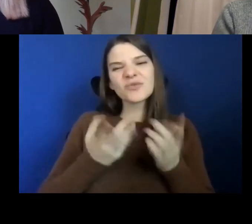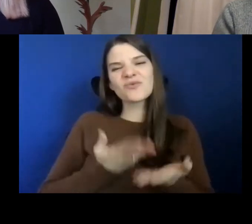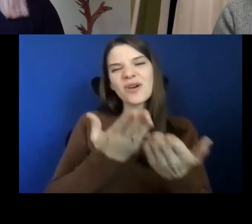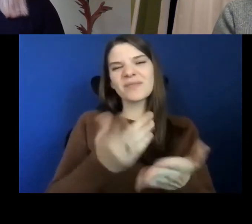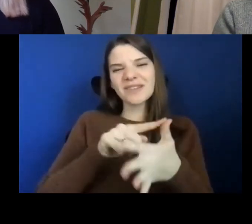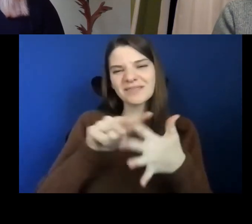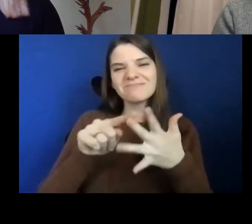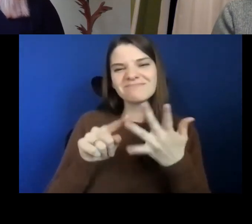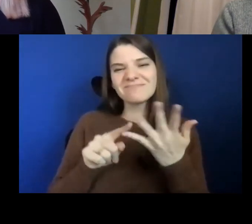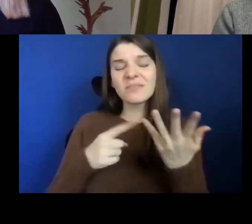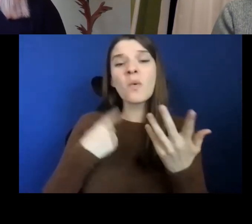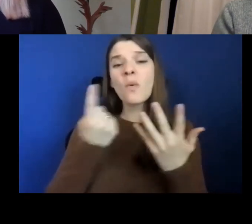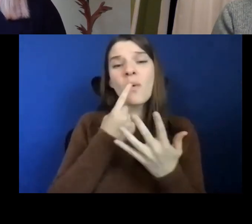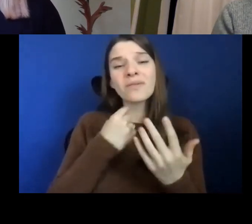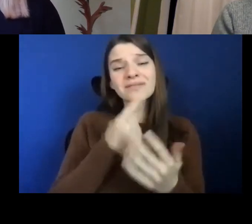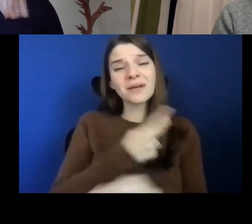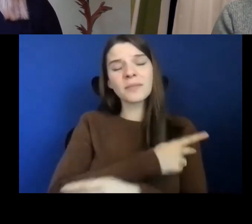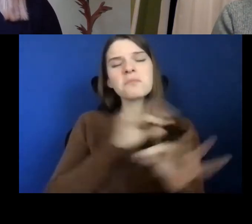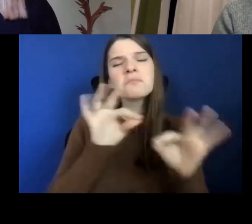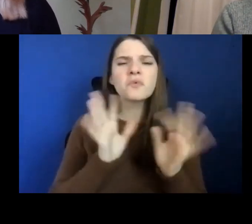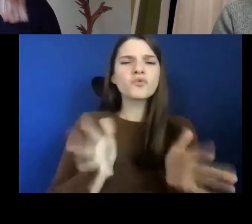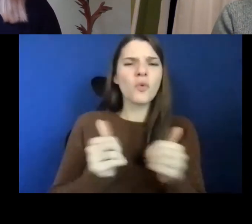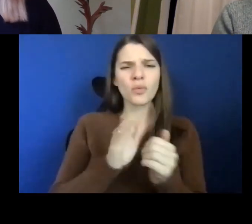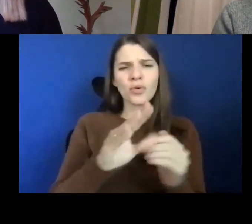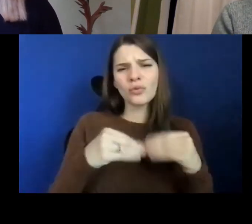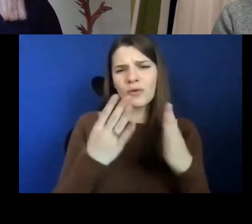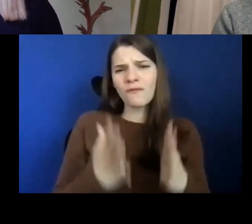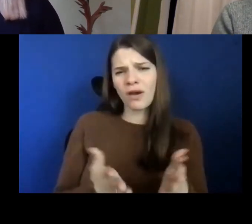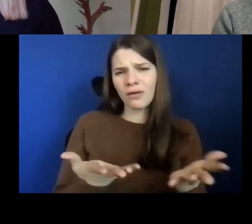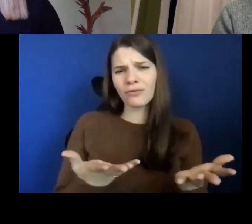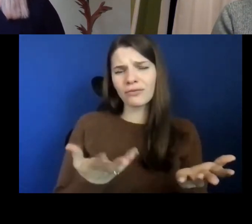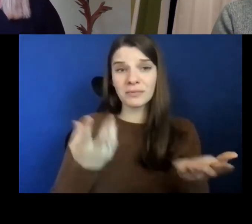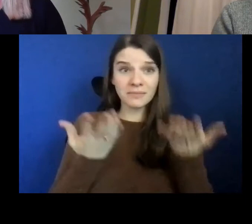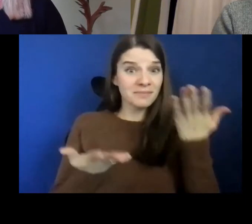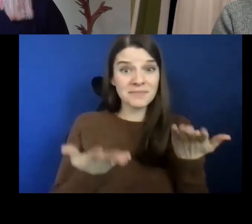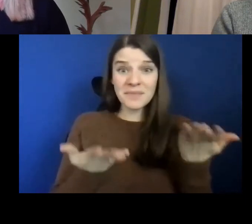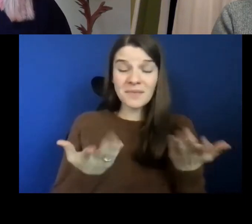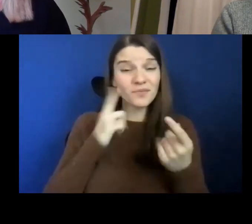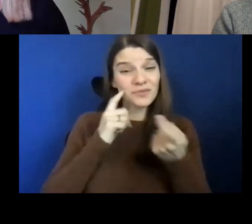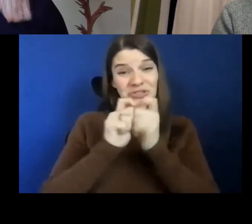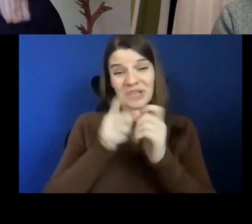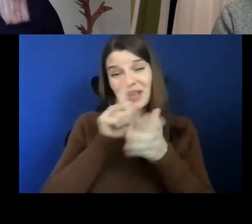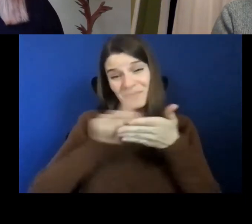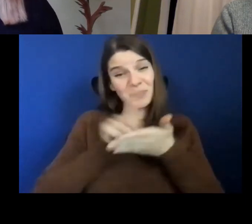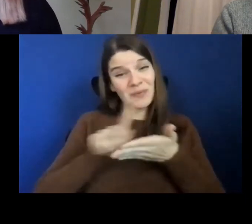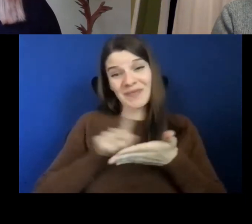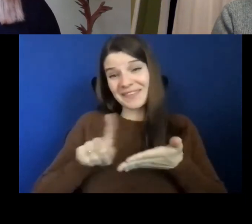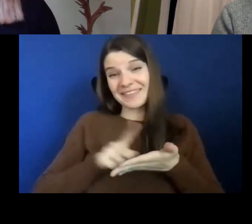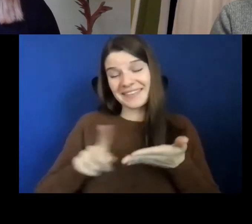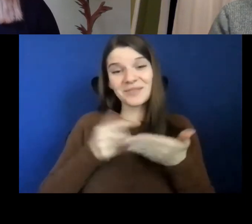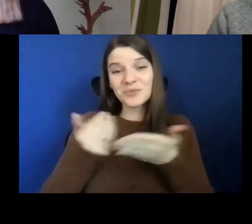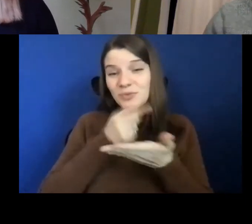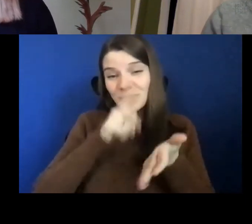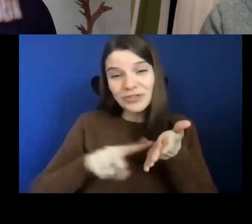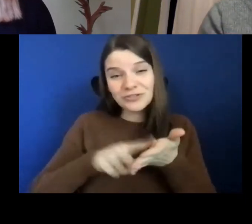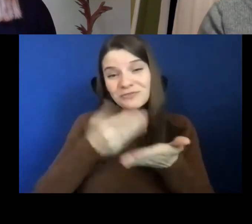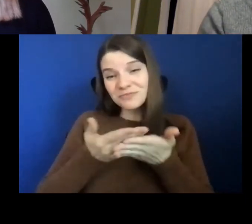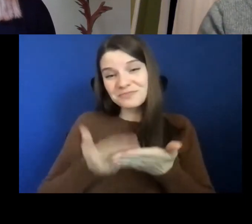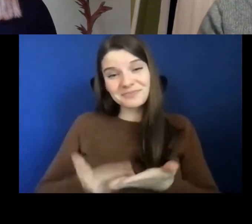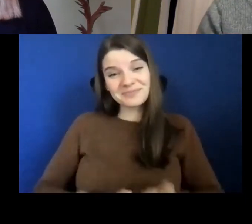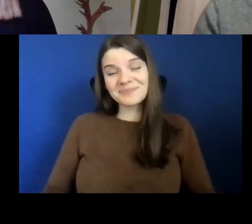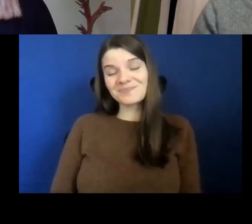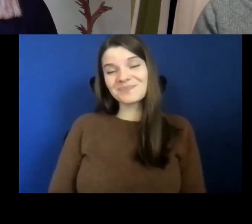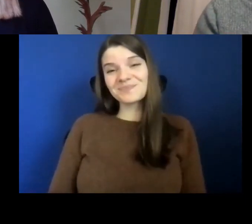tell patients to talk to your provider because it really may change on a weekly basis. Mhm, mhm.